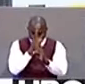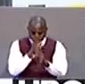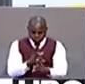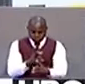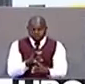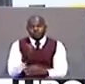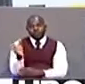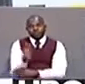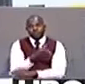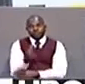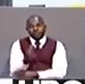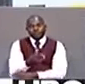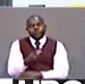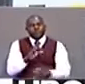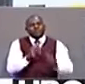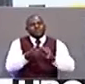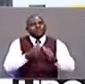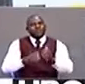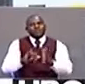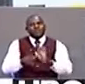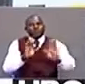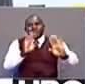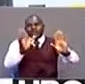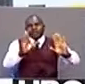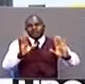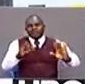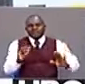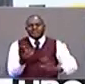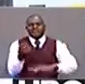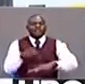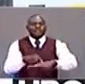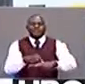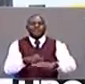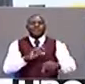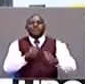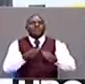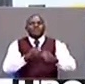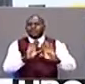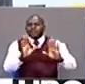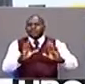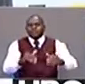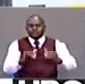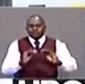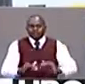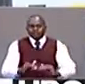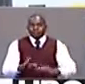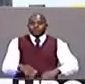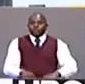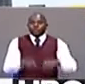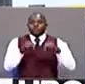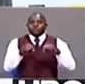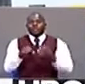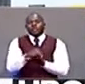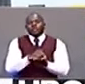No, but there's no more debate on that issue. It was answered. This is now the second time. Yes, Chair of Natural Resources.